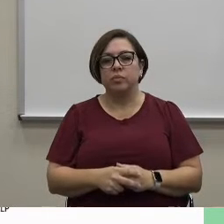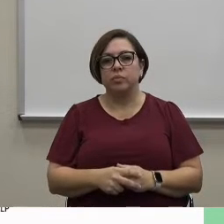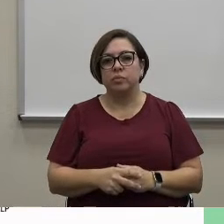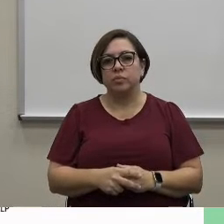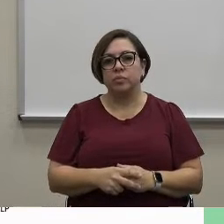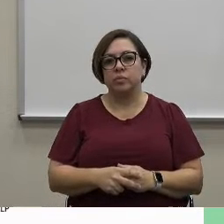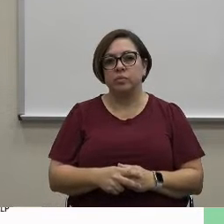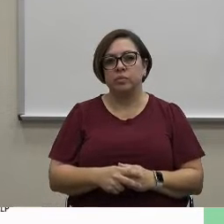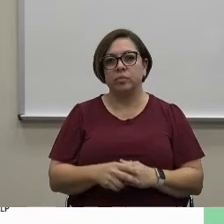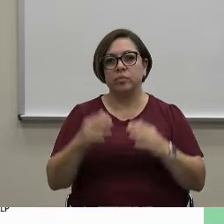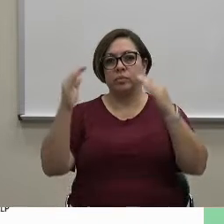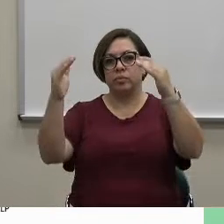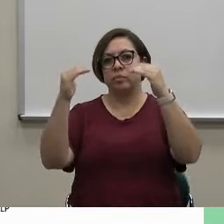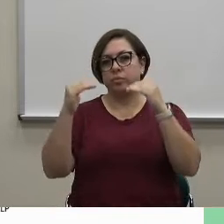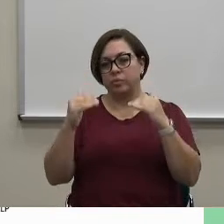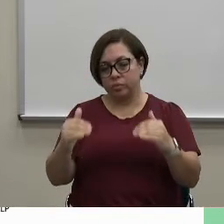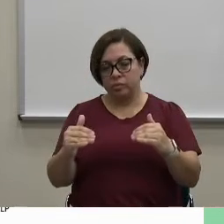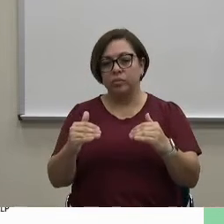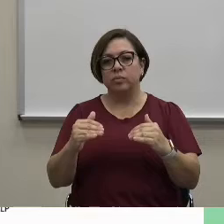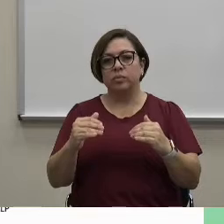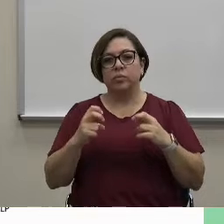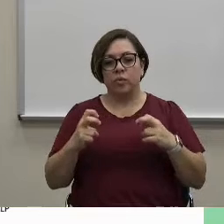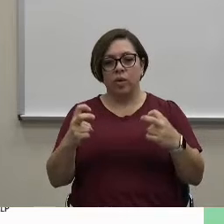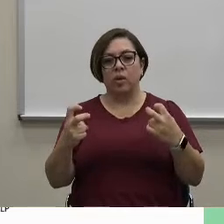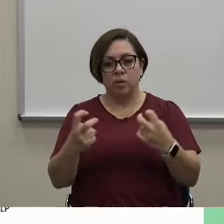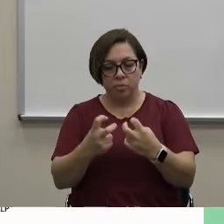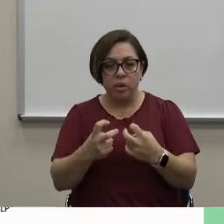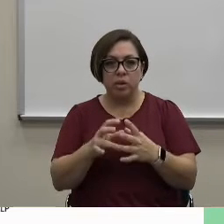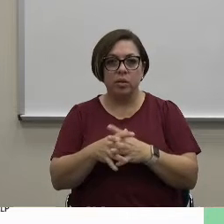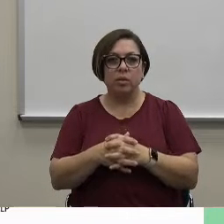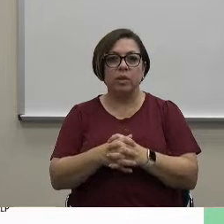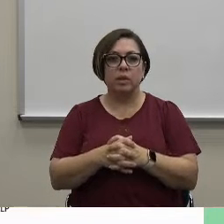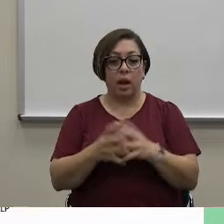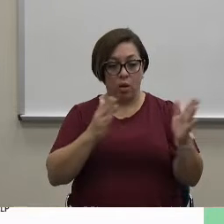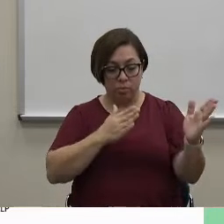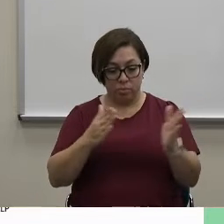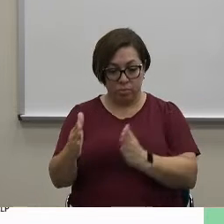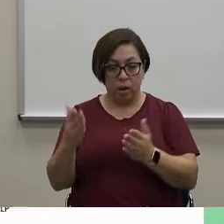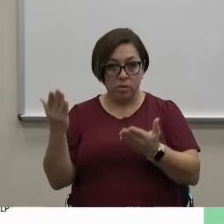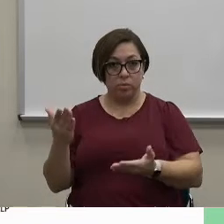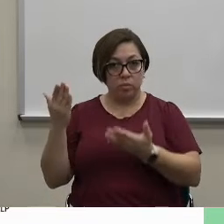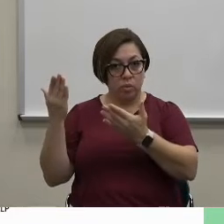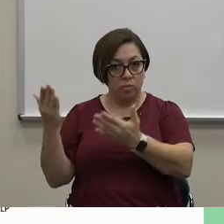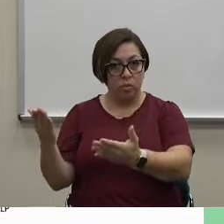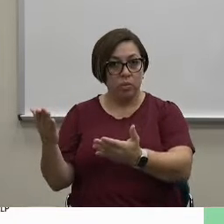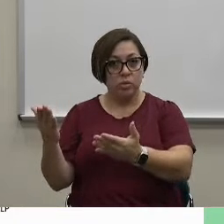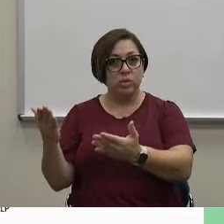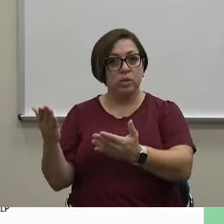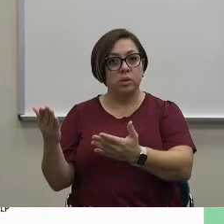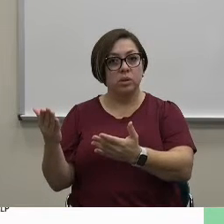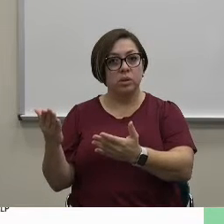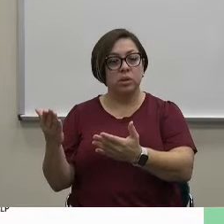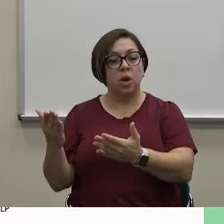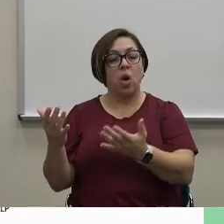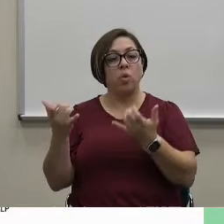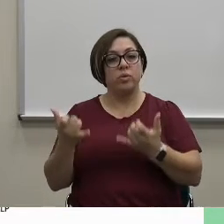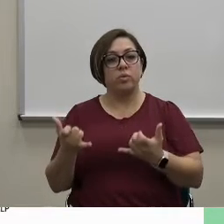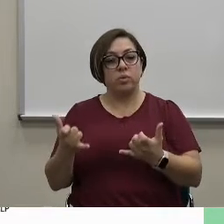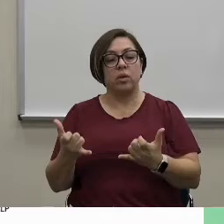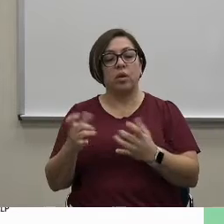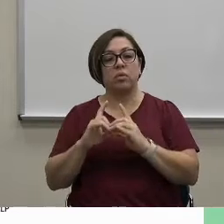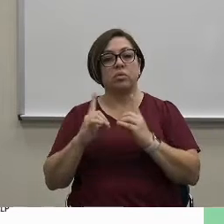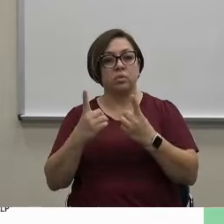The next criteria is that the committee has based its the plans that it is proposing on the existing districts. Once